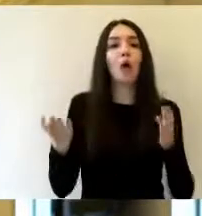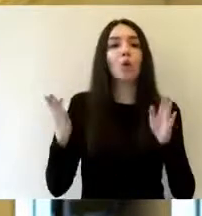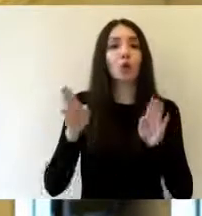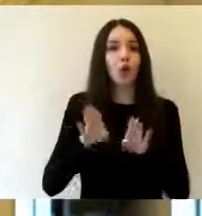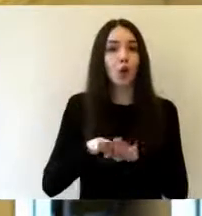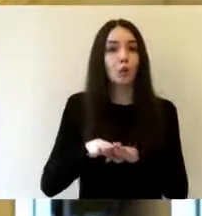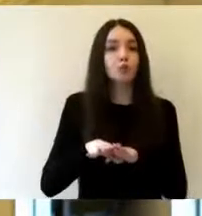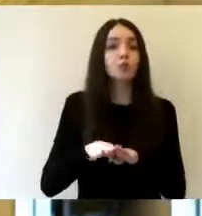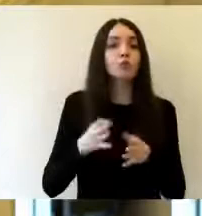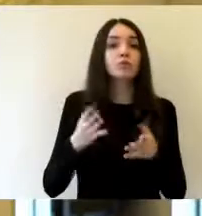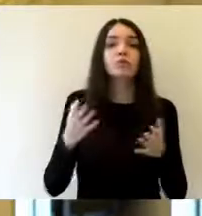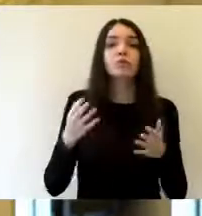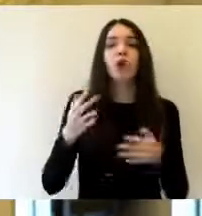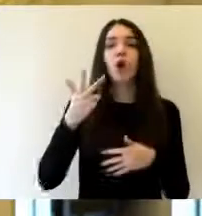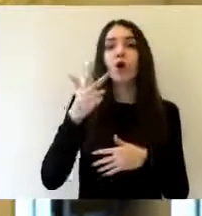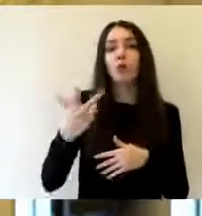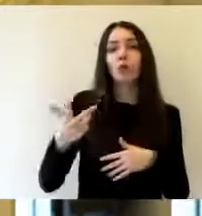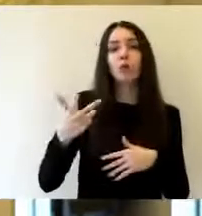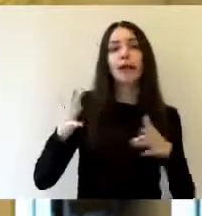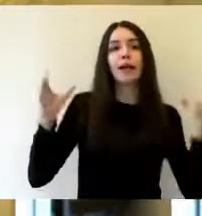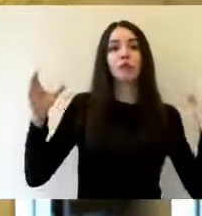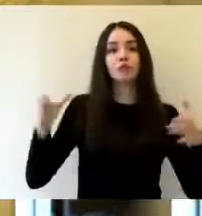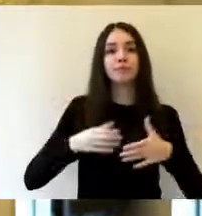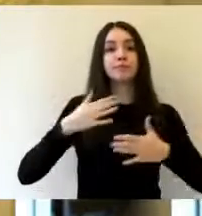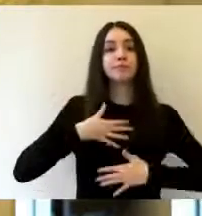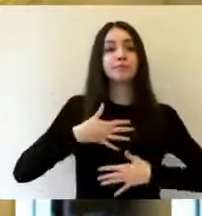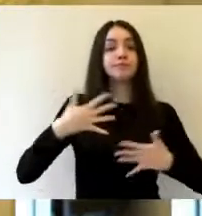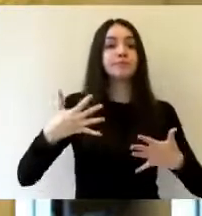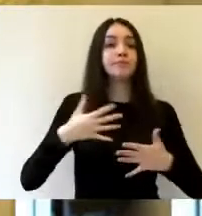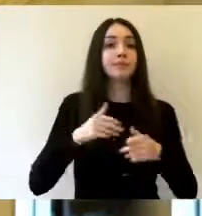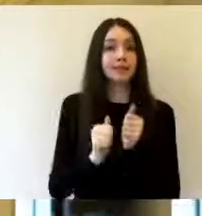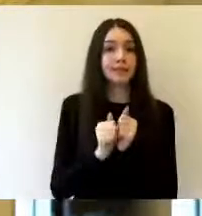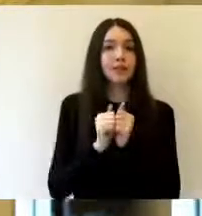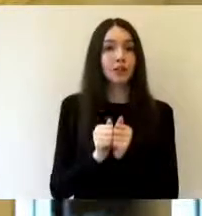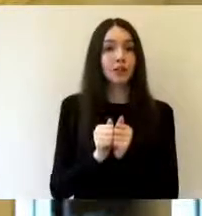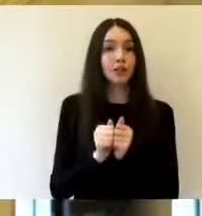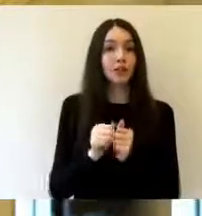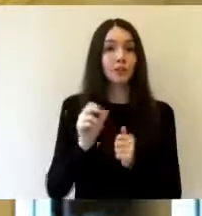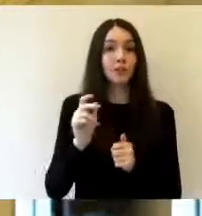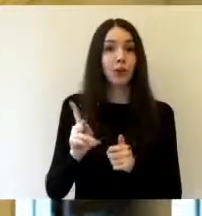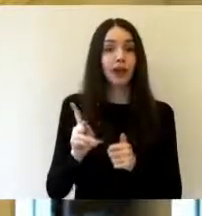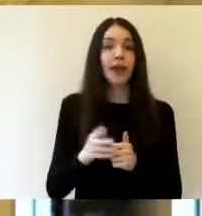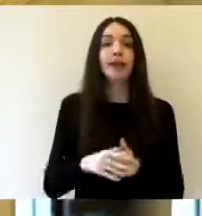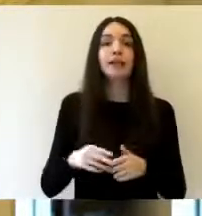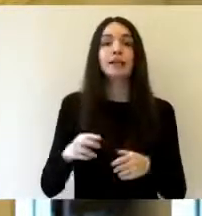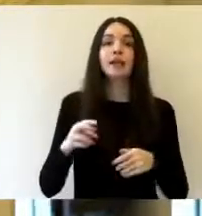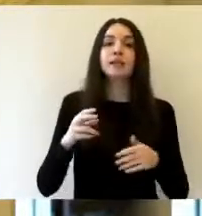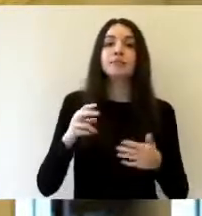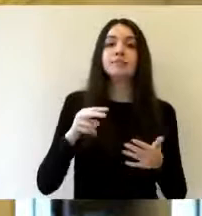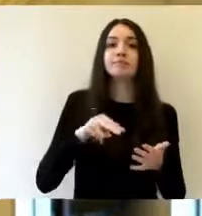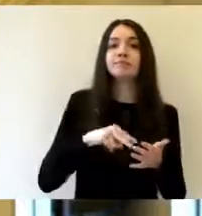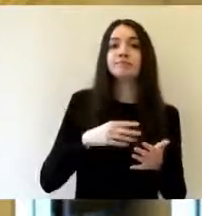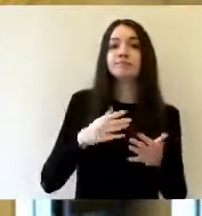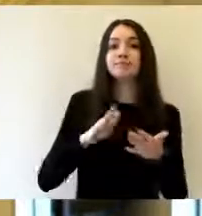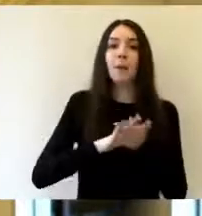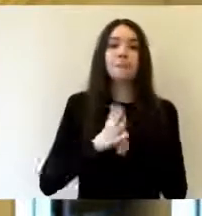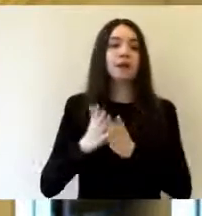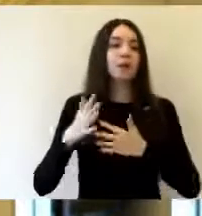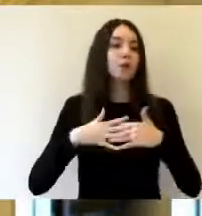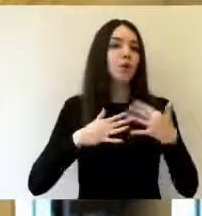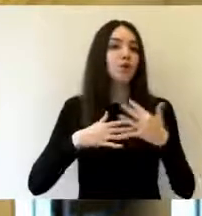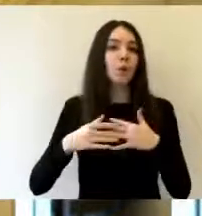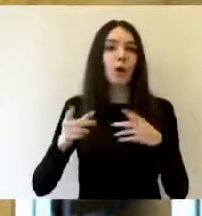So let's do 3 collective deep breaths together. So, all right, sit, stand, be comfortable, however you want to be. Close your